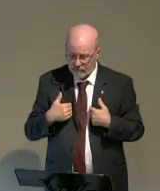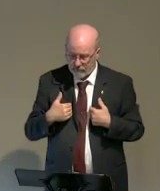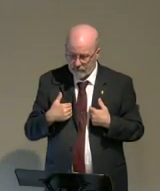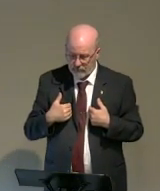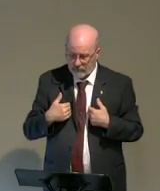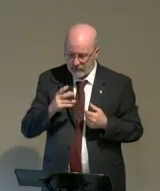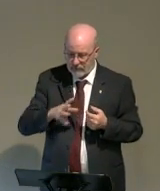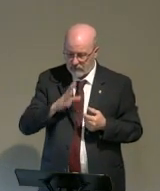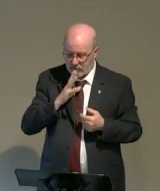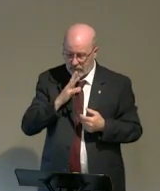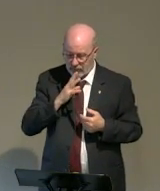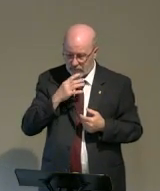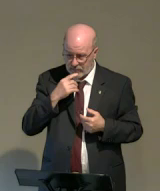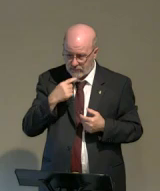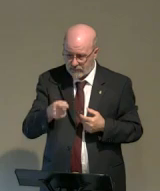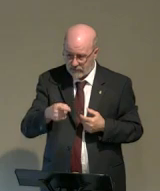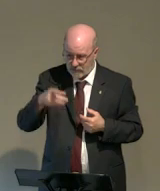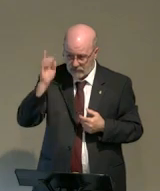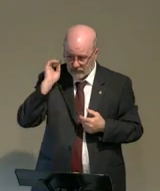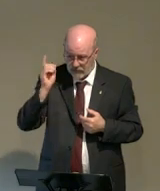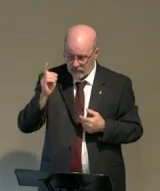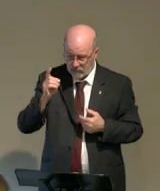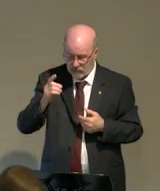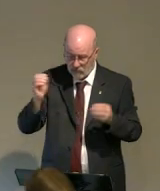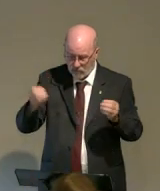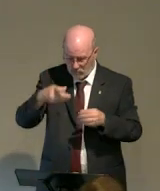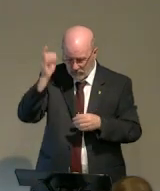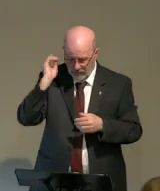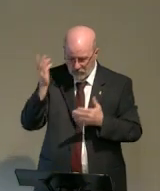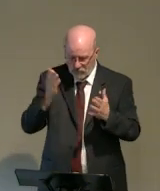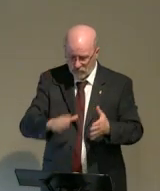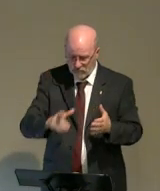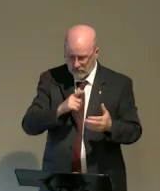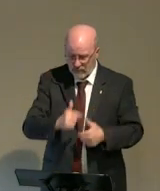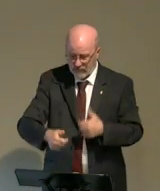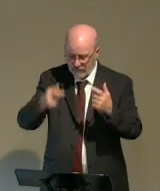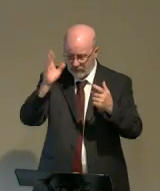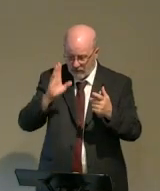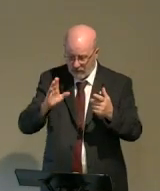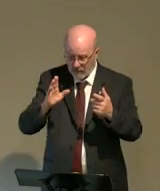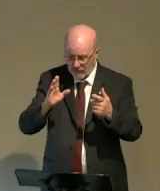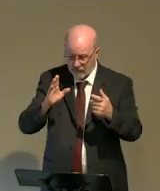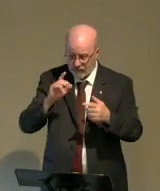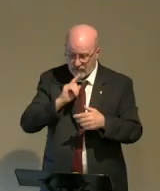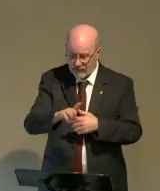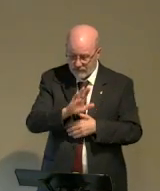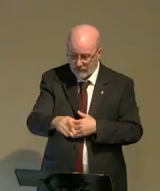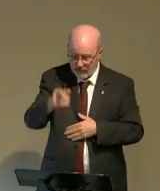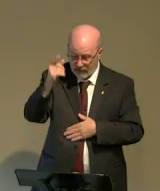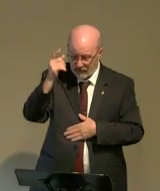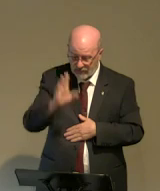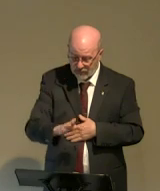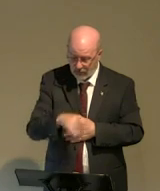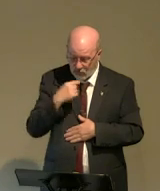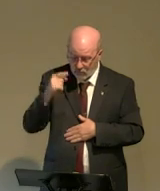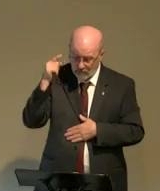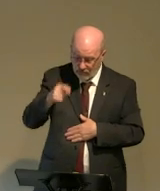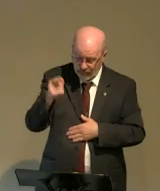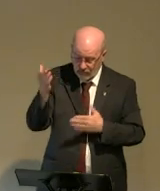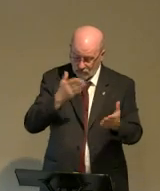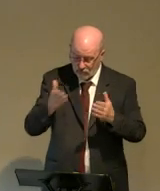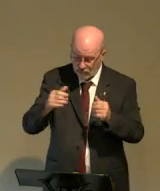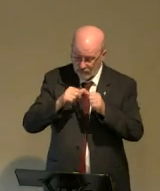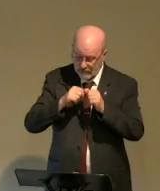And the king spake and said to Daniel, O Daniel, servant of the living God, is thy God, whom thou